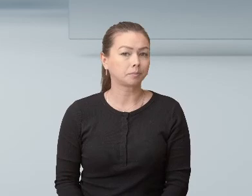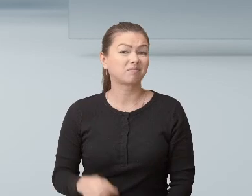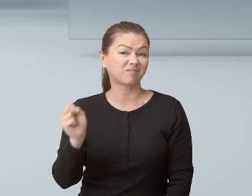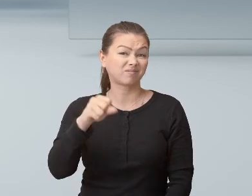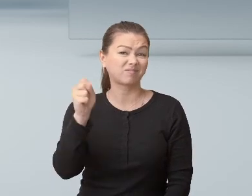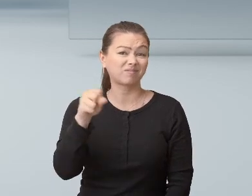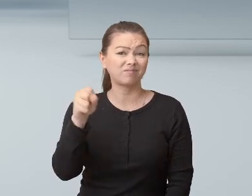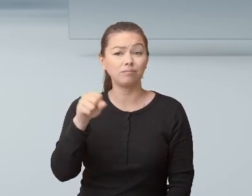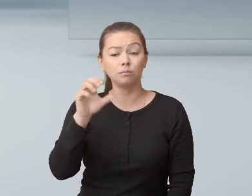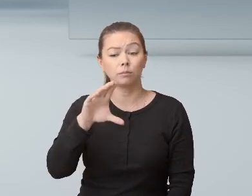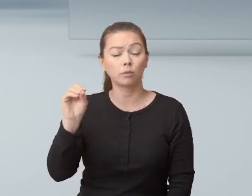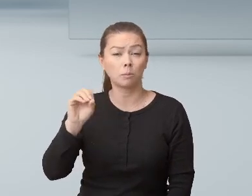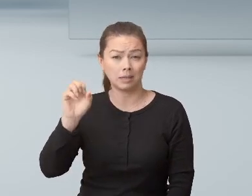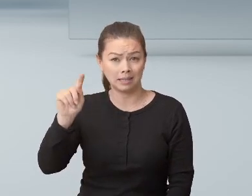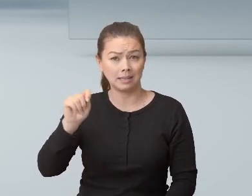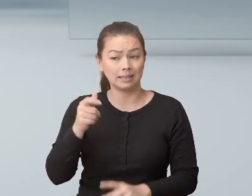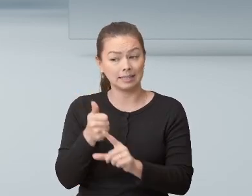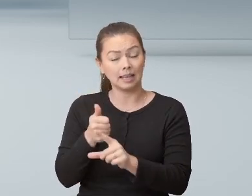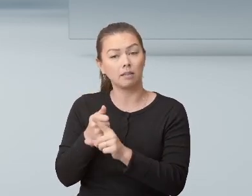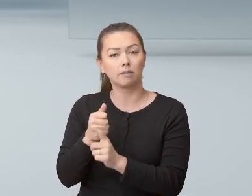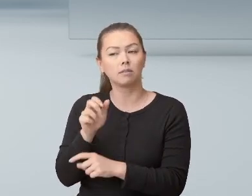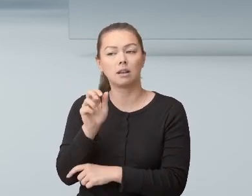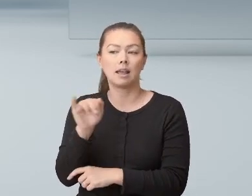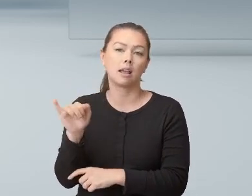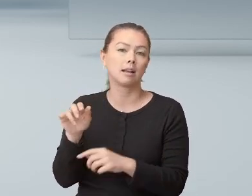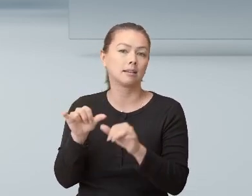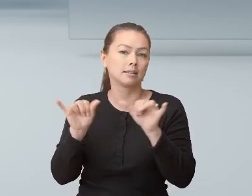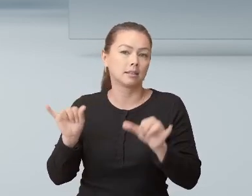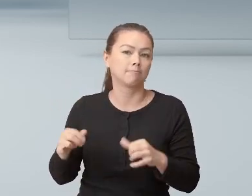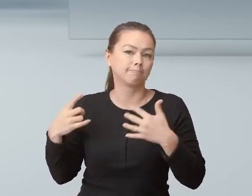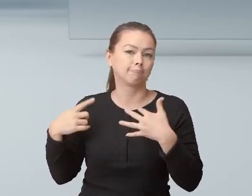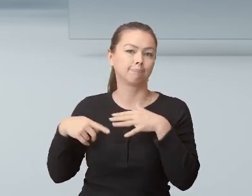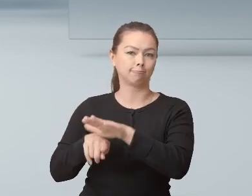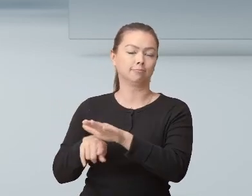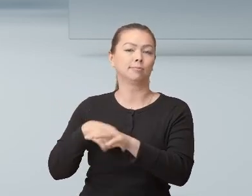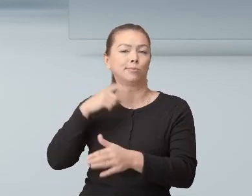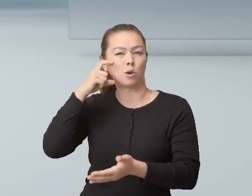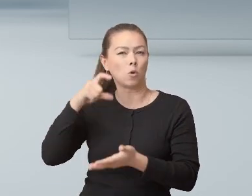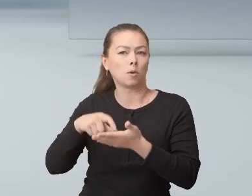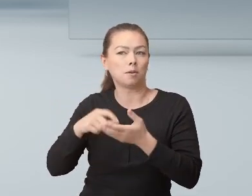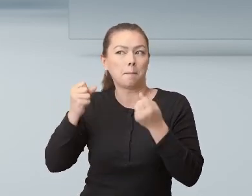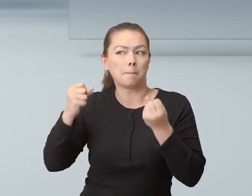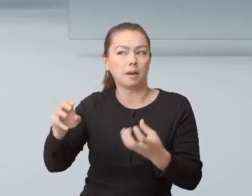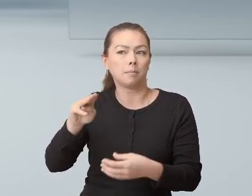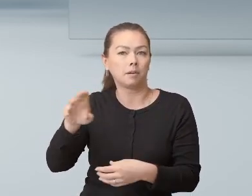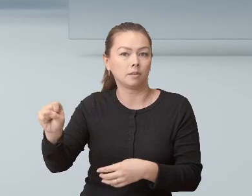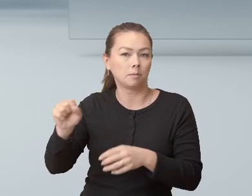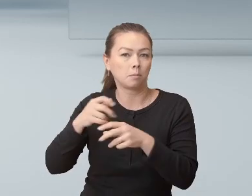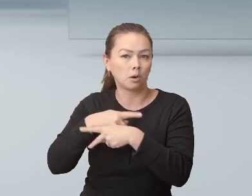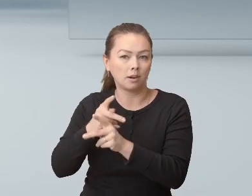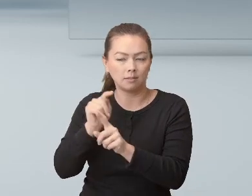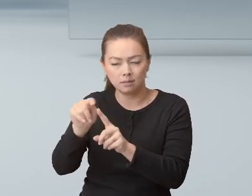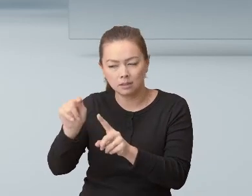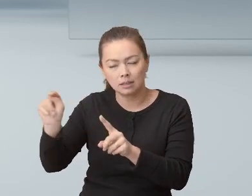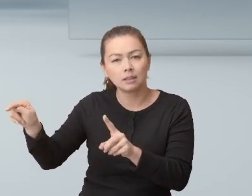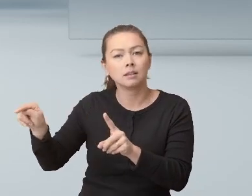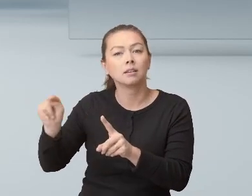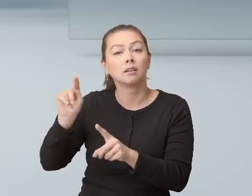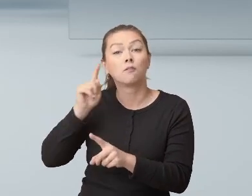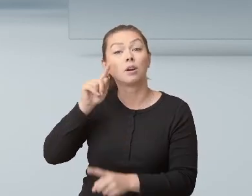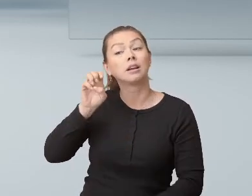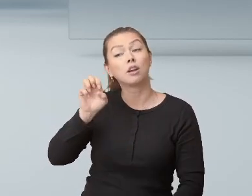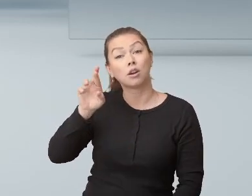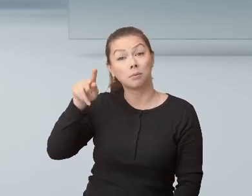AI system you're going to see across a lot of the Microsoft products, and in specific within the ERP offerings, you have Copilots as well, and those are going to